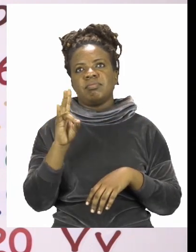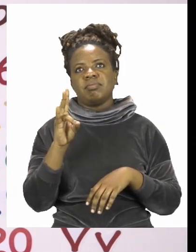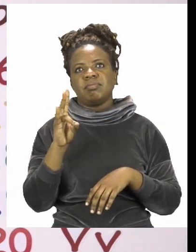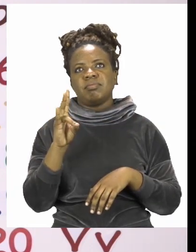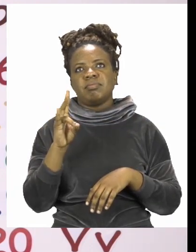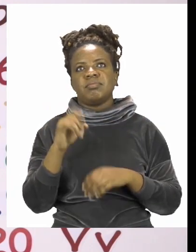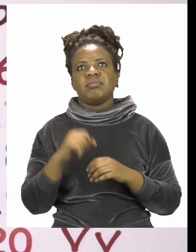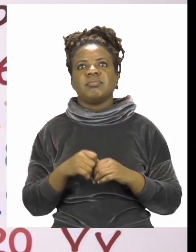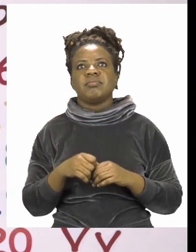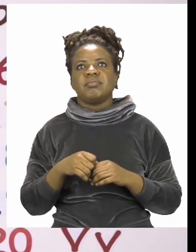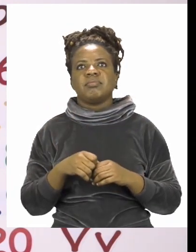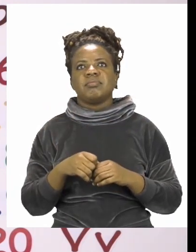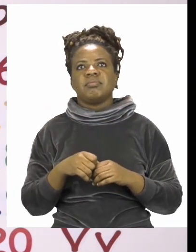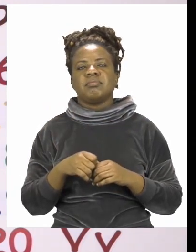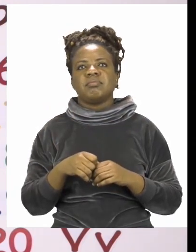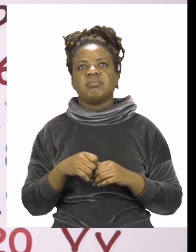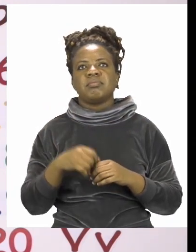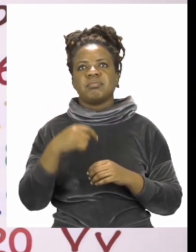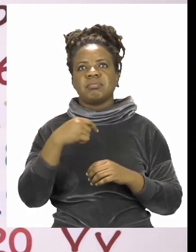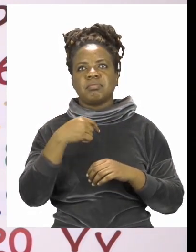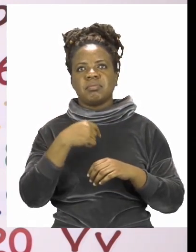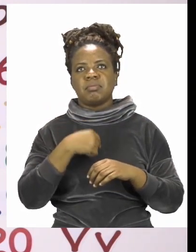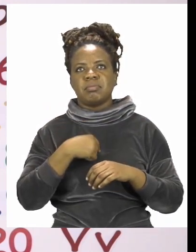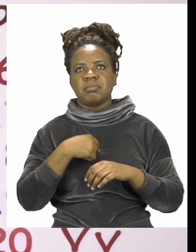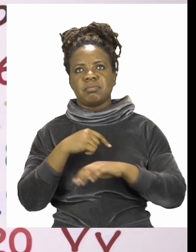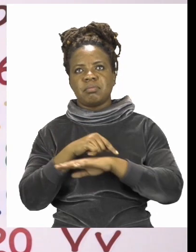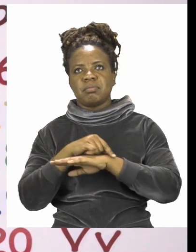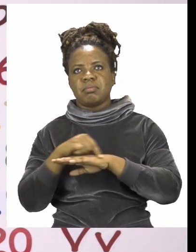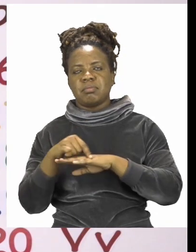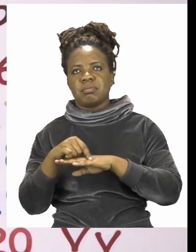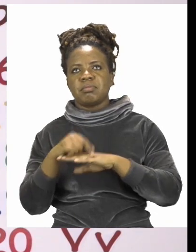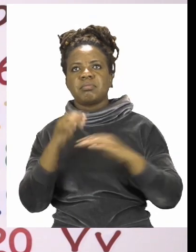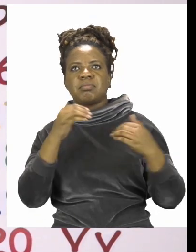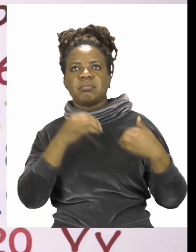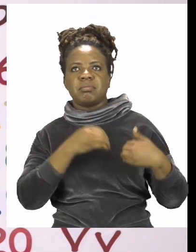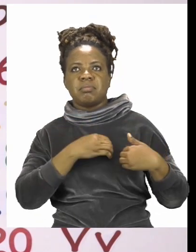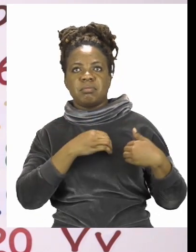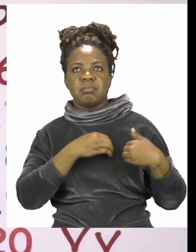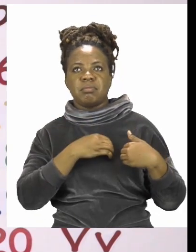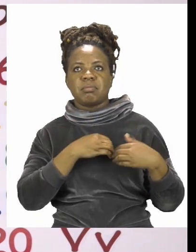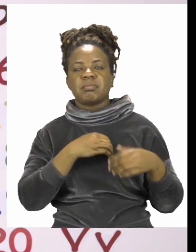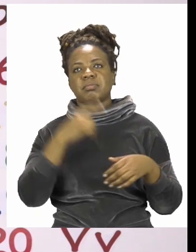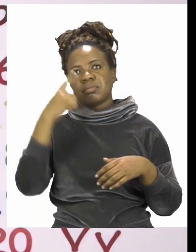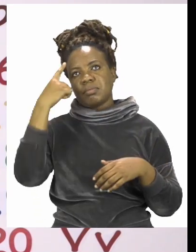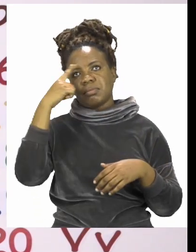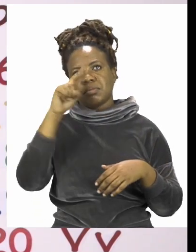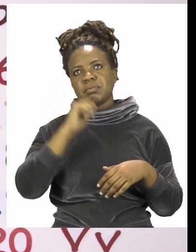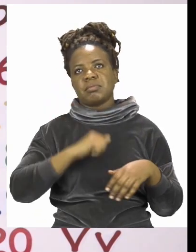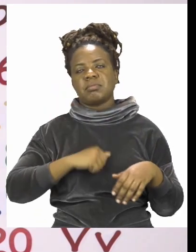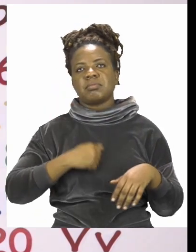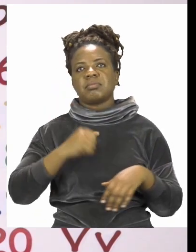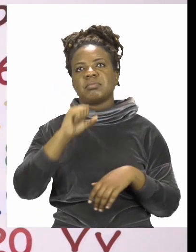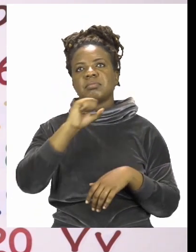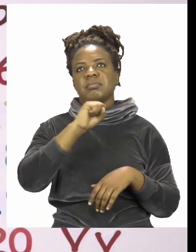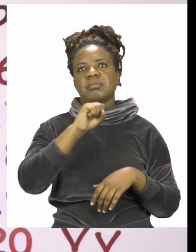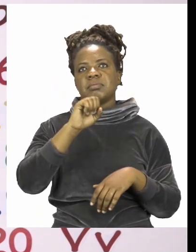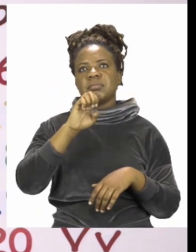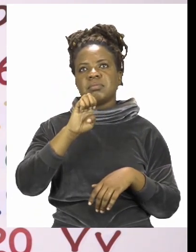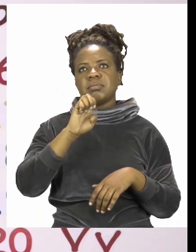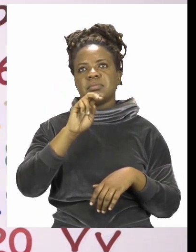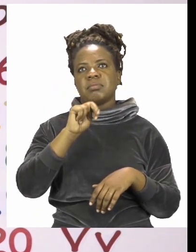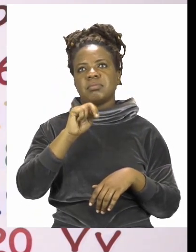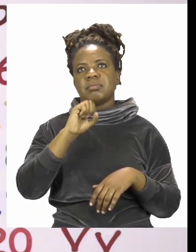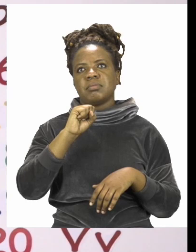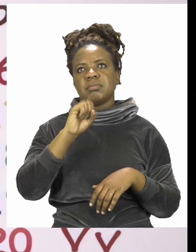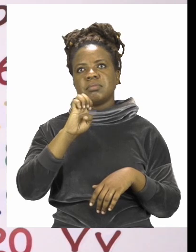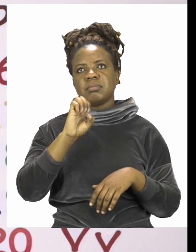for my senses. Now, we've been talking about senses for this week, and our passage previously said